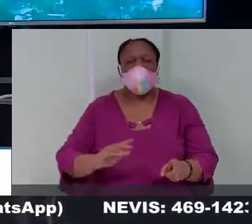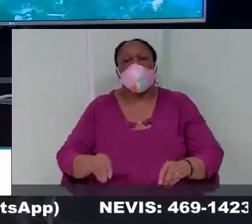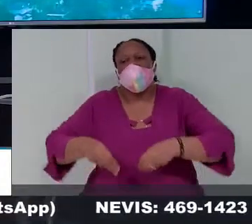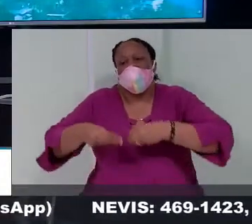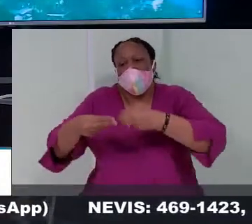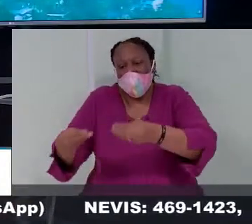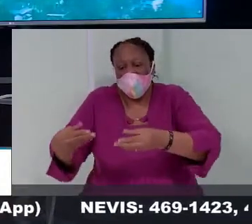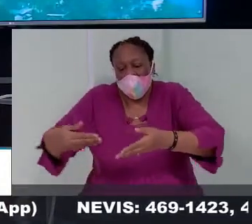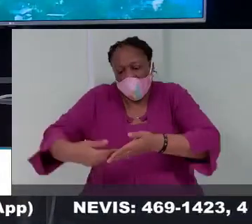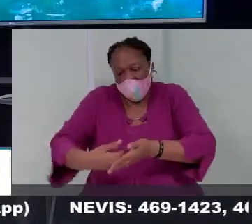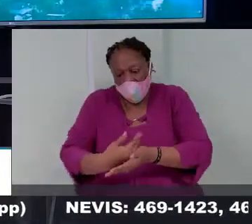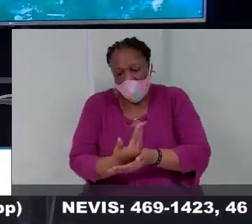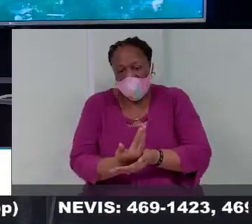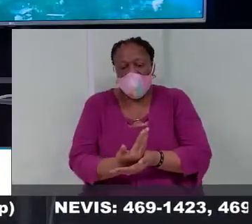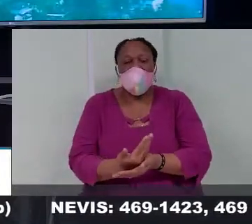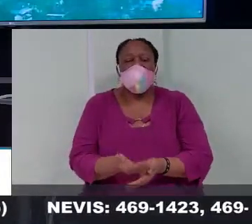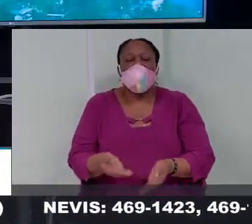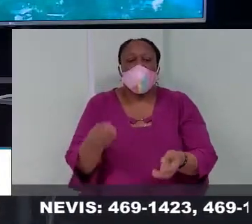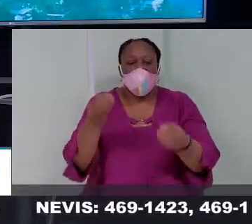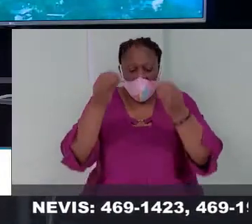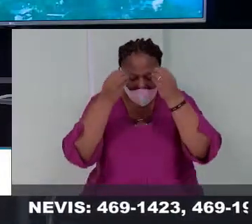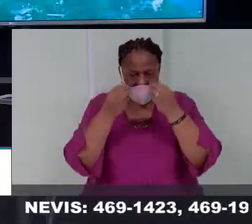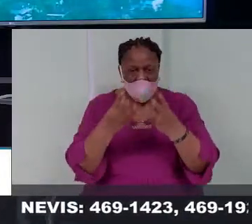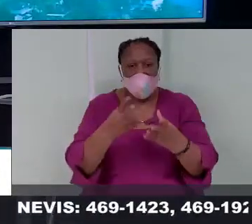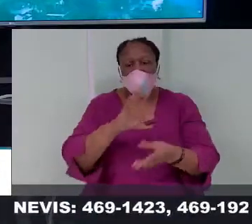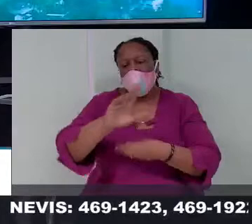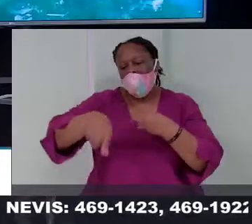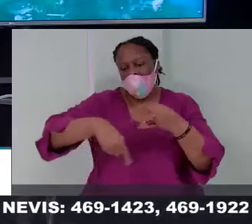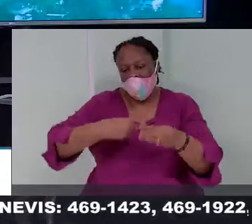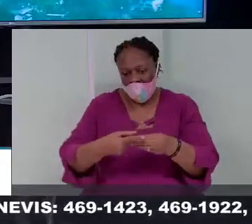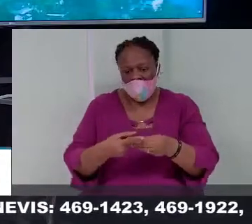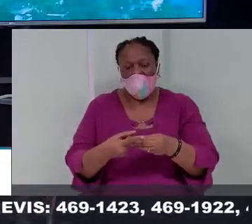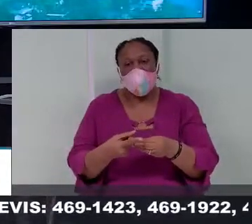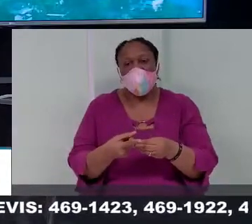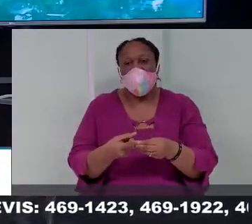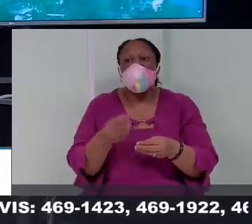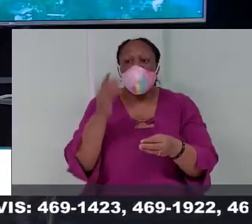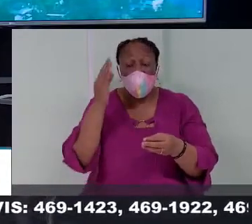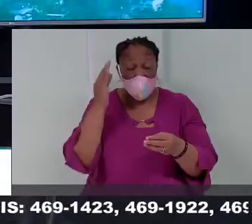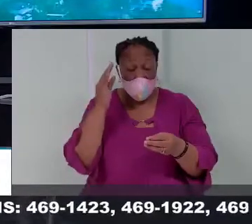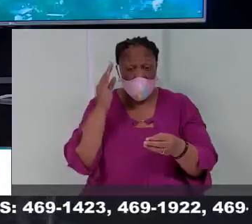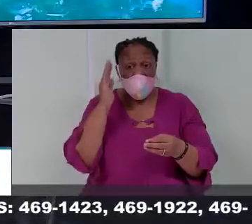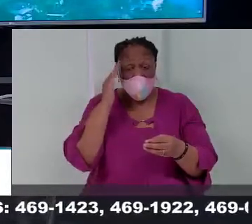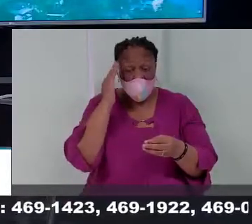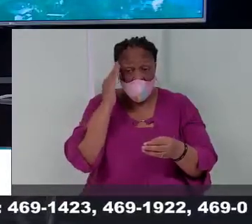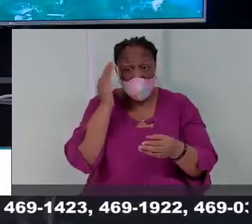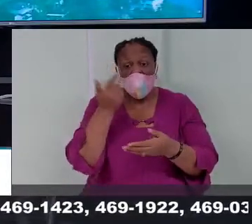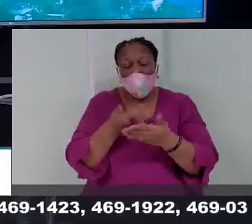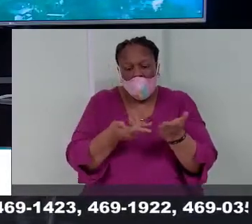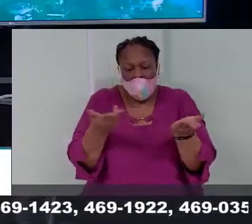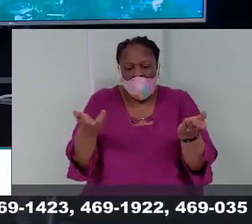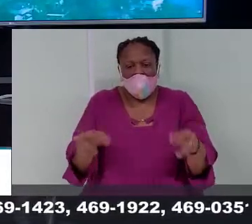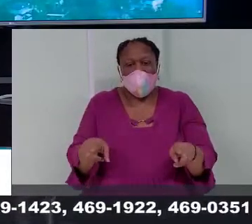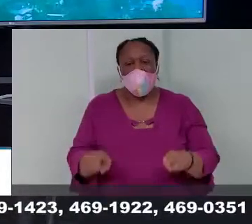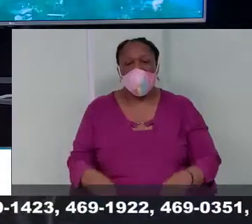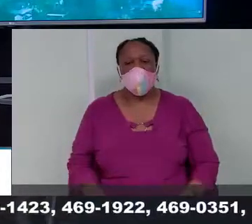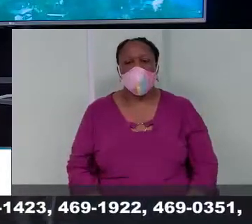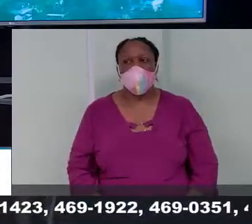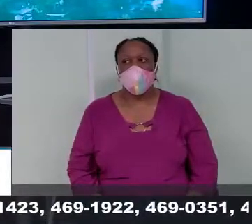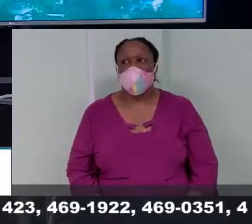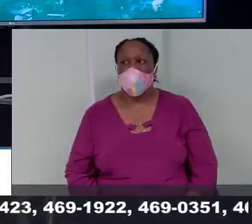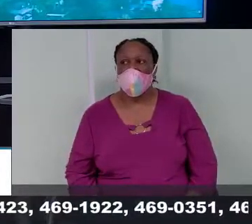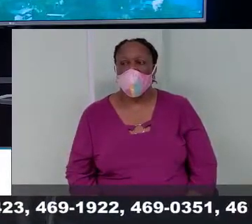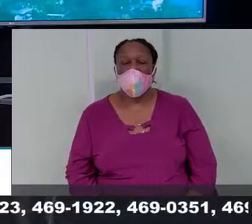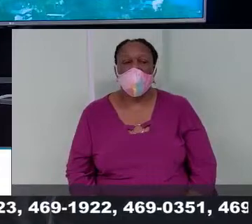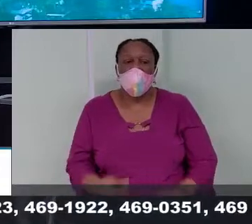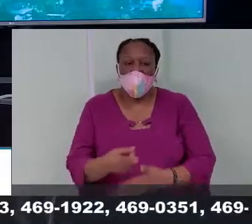with pertinent information so that you can be up to date and know what you